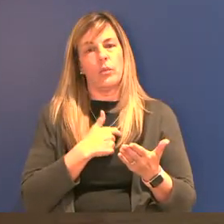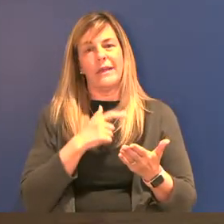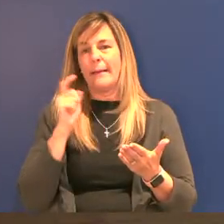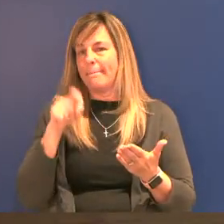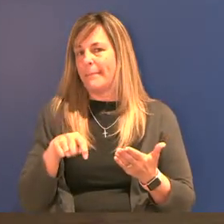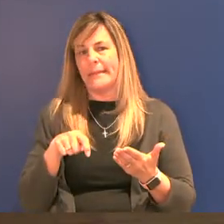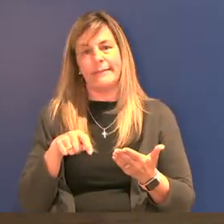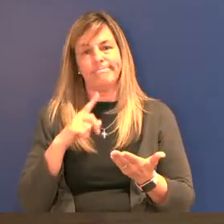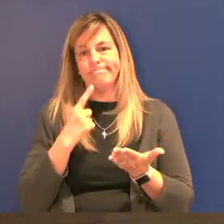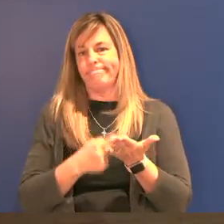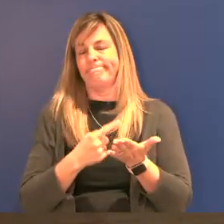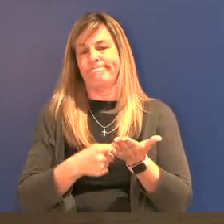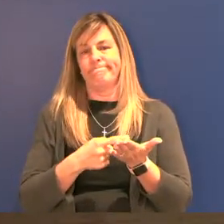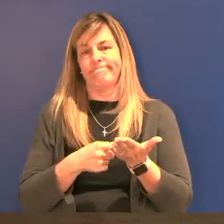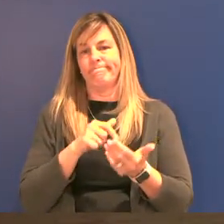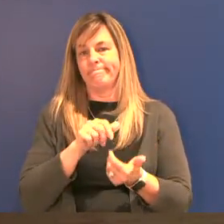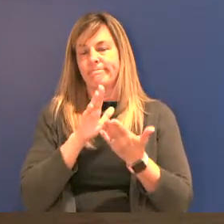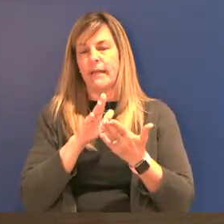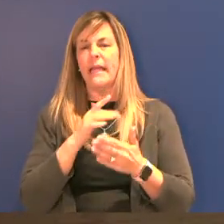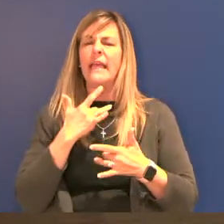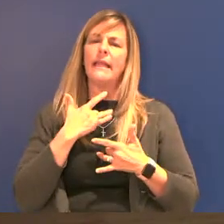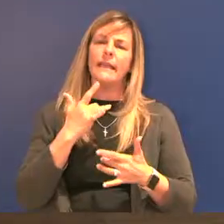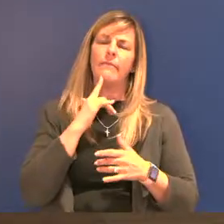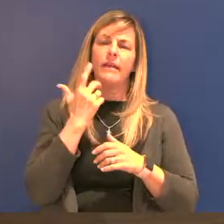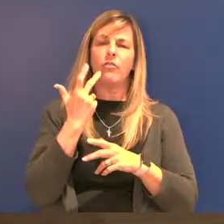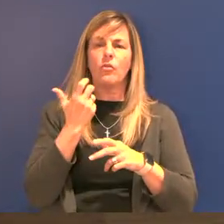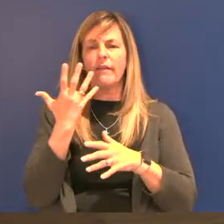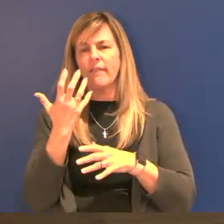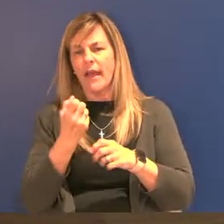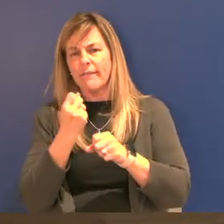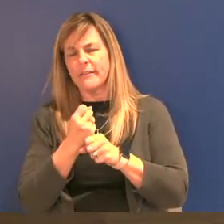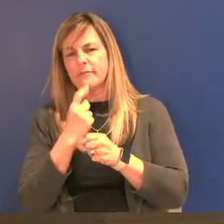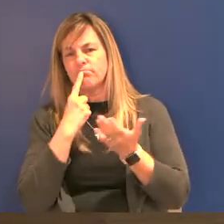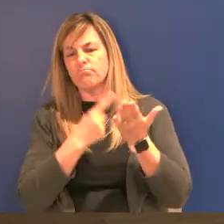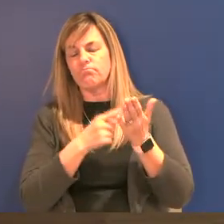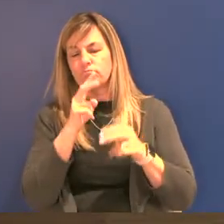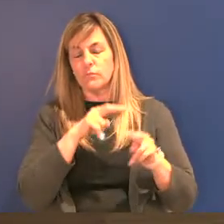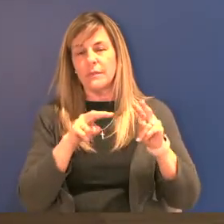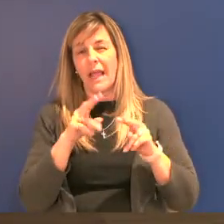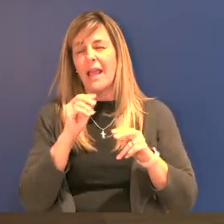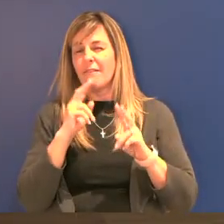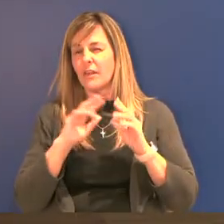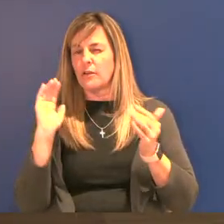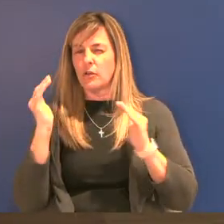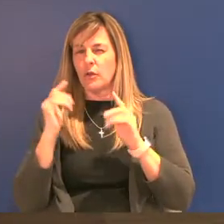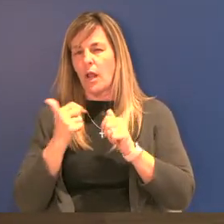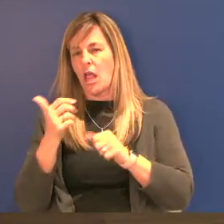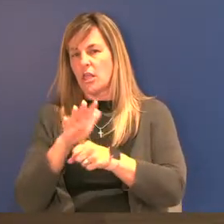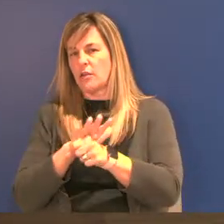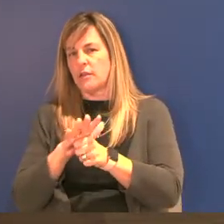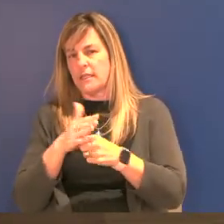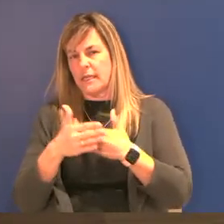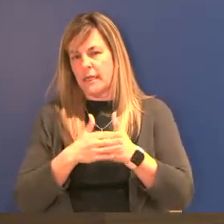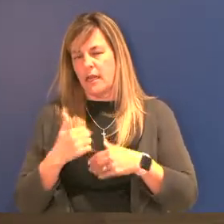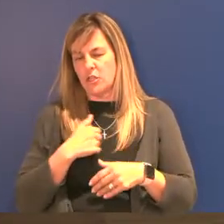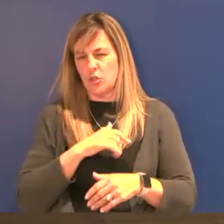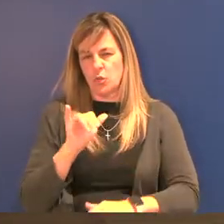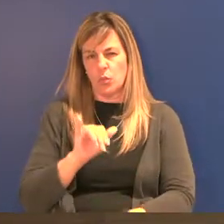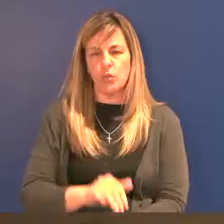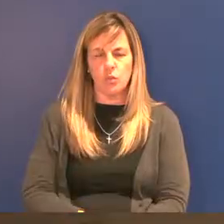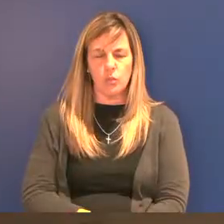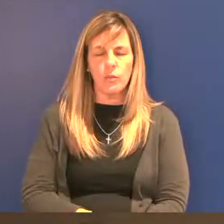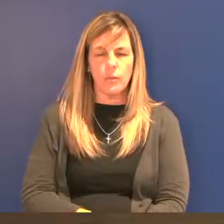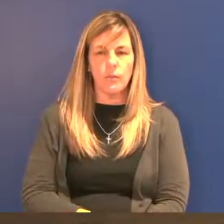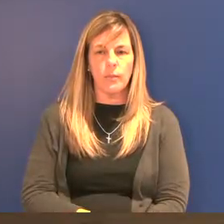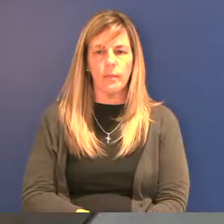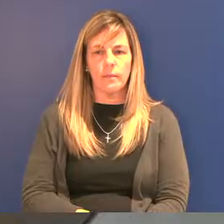to address. And we normally look at this every 3 to 5 years. Also, it's very comparable to surrounding districts in our area.